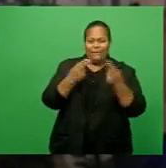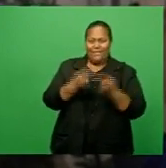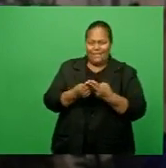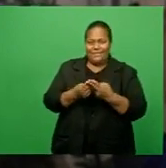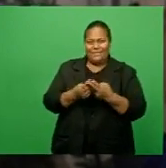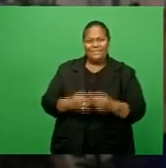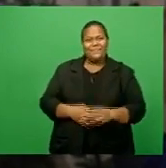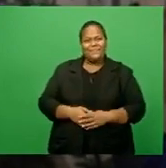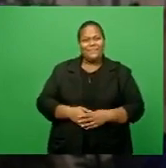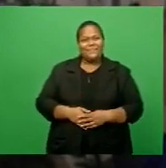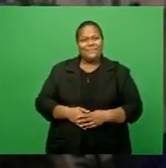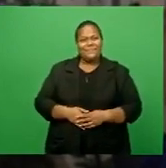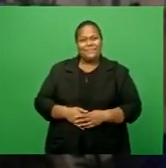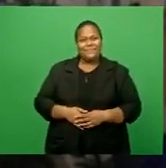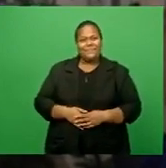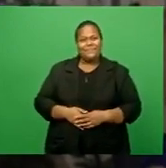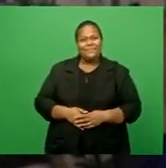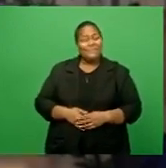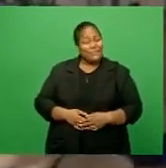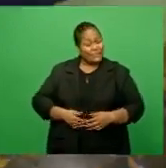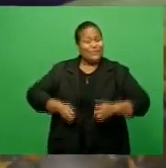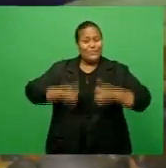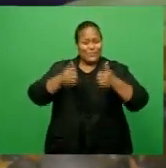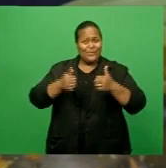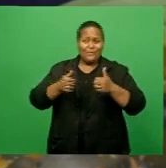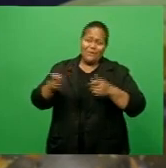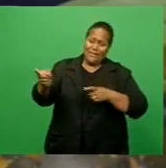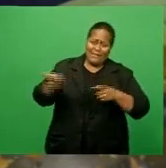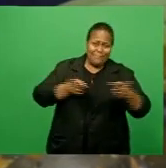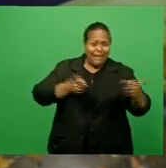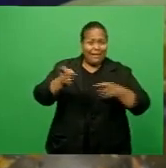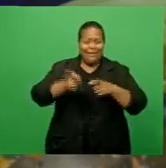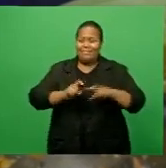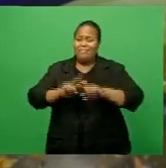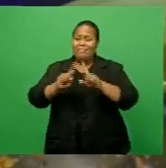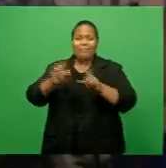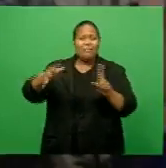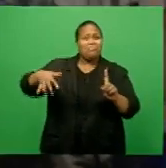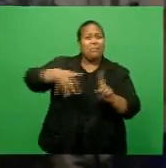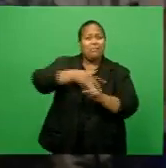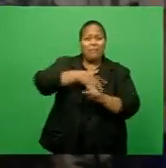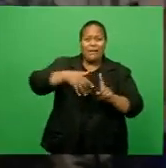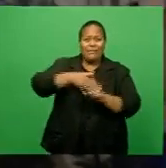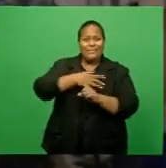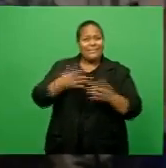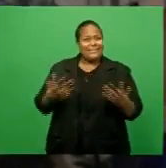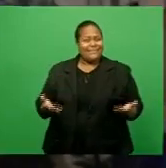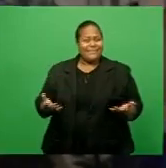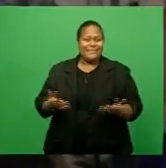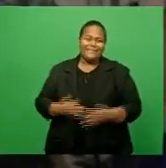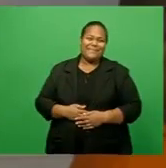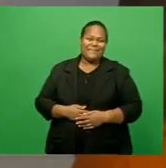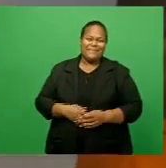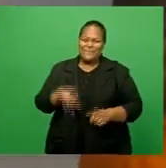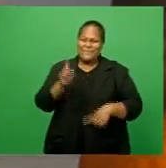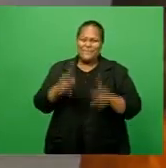and they've made a really good point of bringing everybody from all different ethnicities together, so it's been really nice. It was